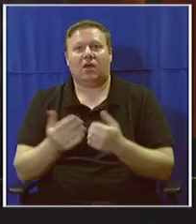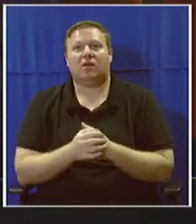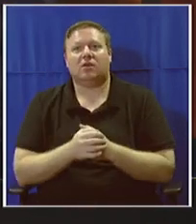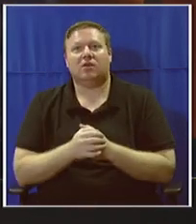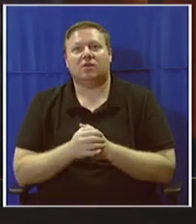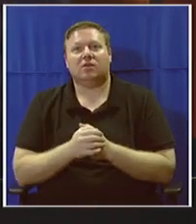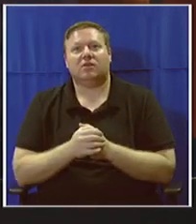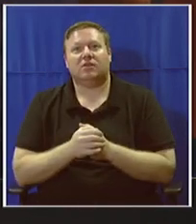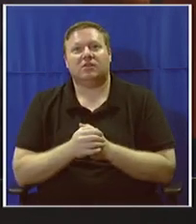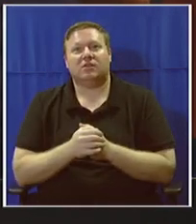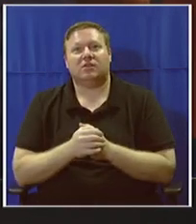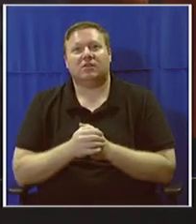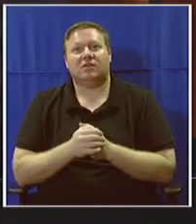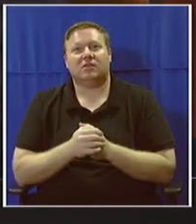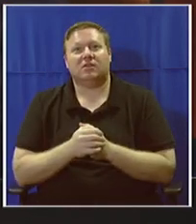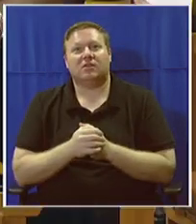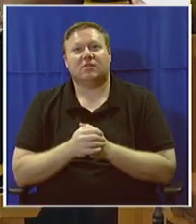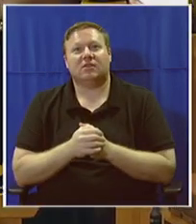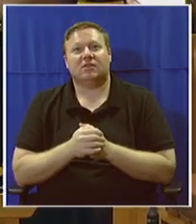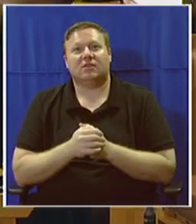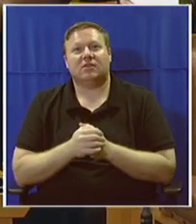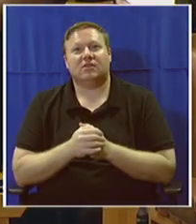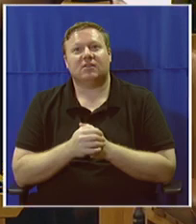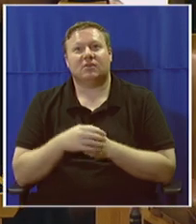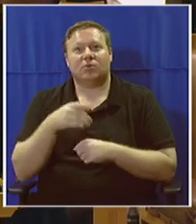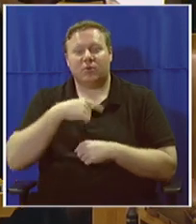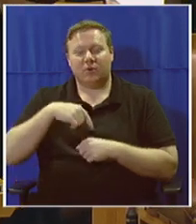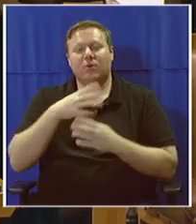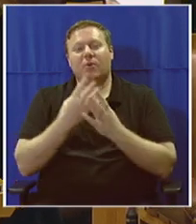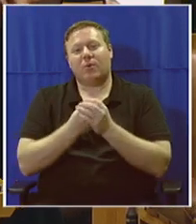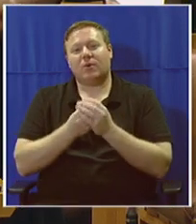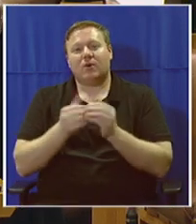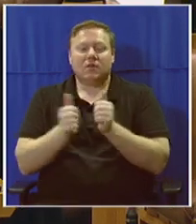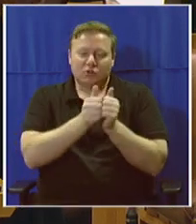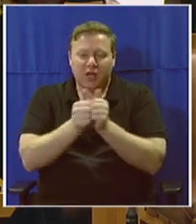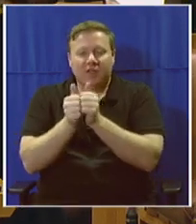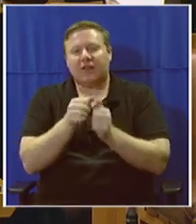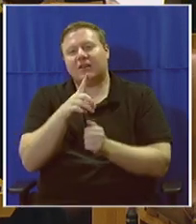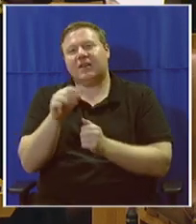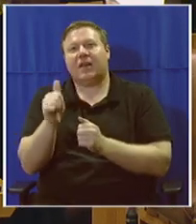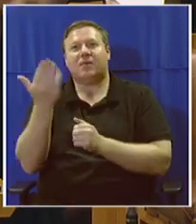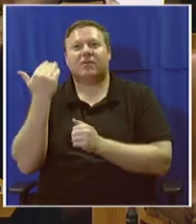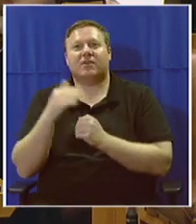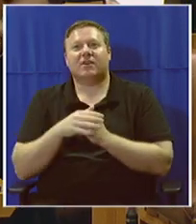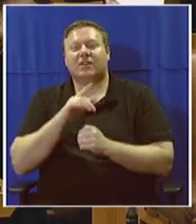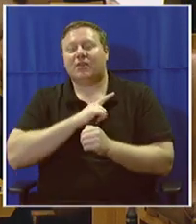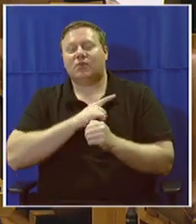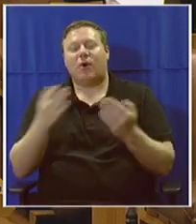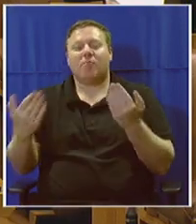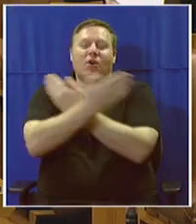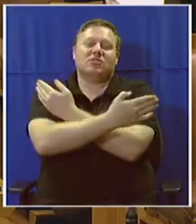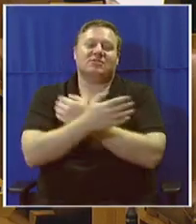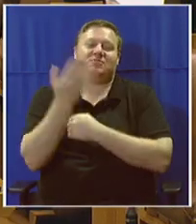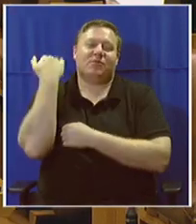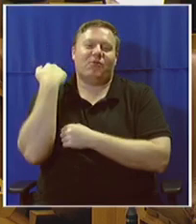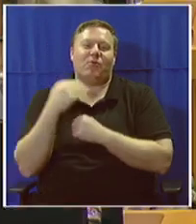in solidarity with the DA, Honorable House Chairperson, so that is why it went past us.